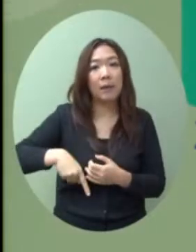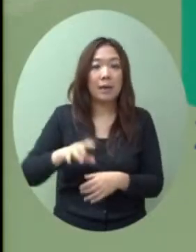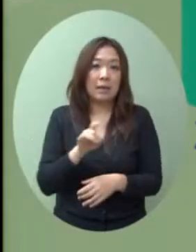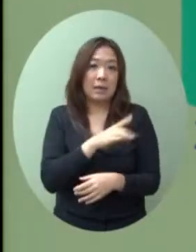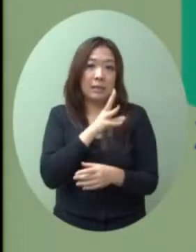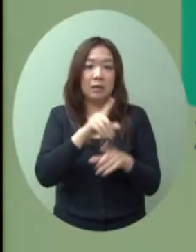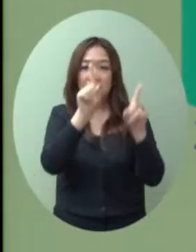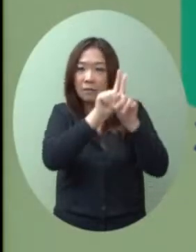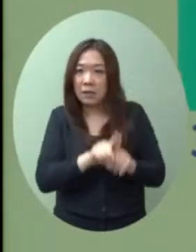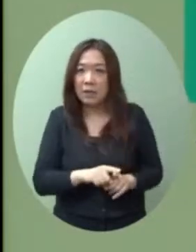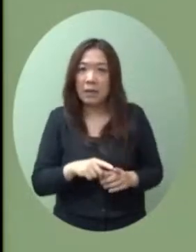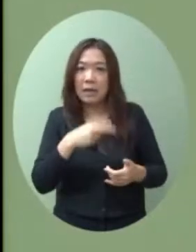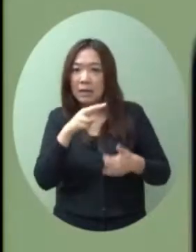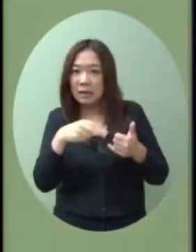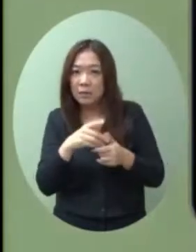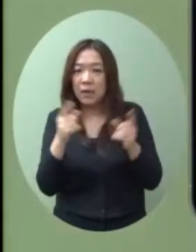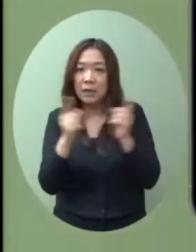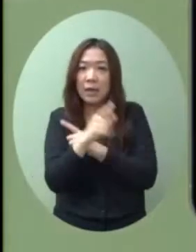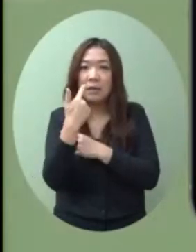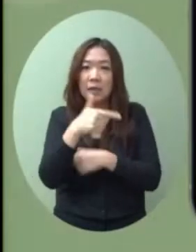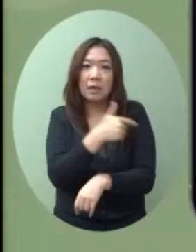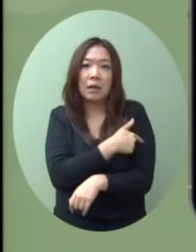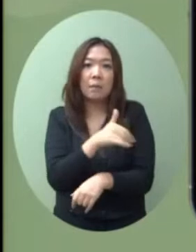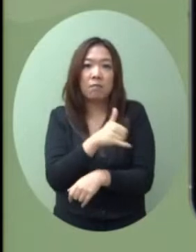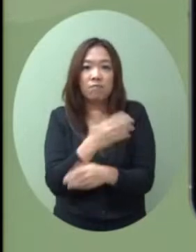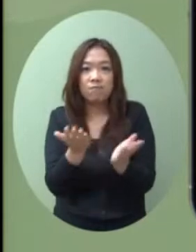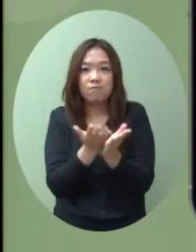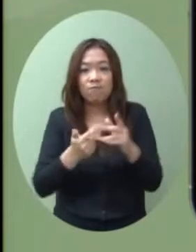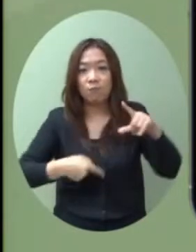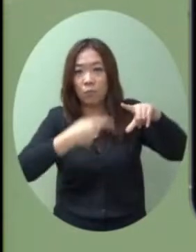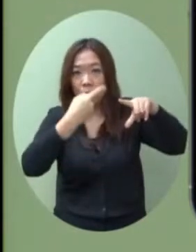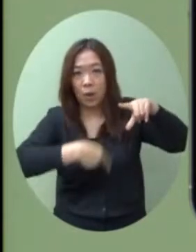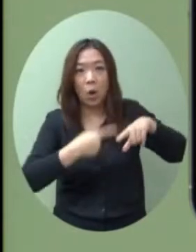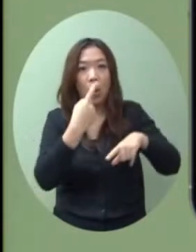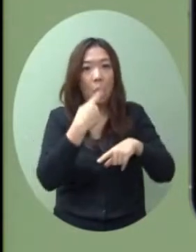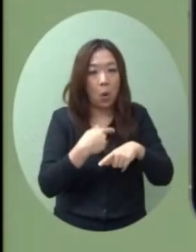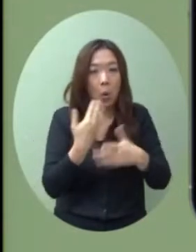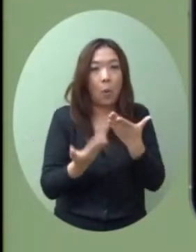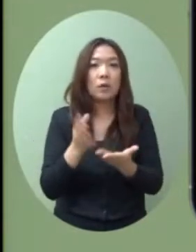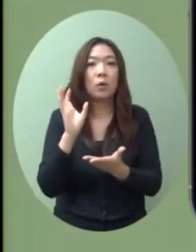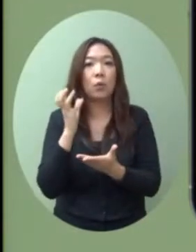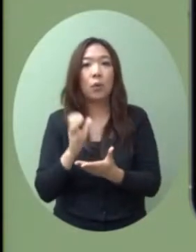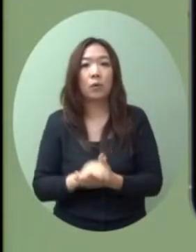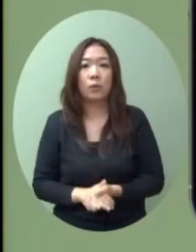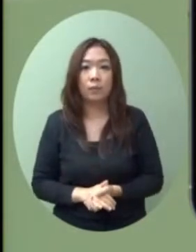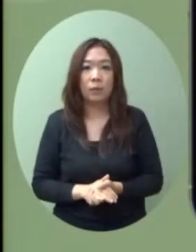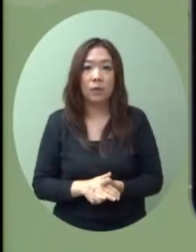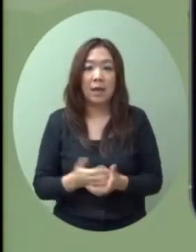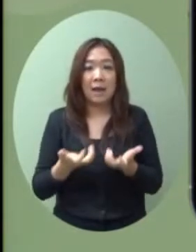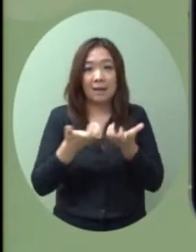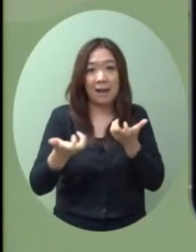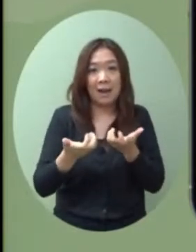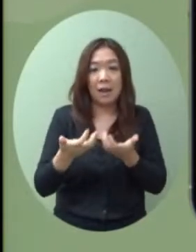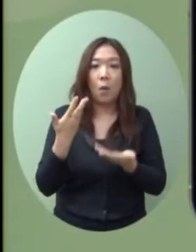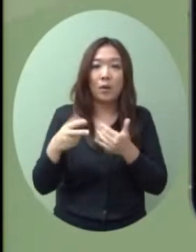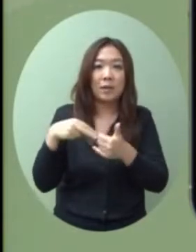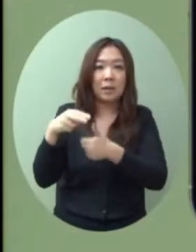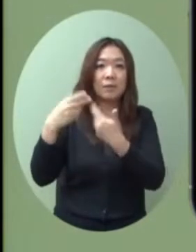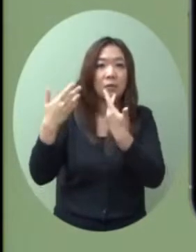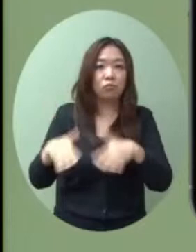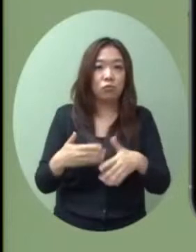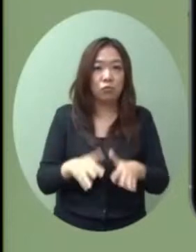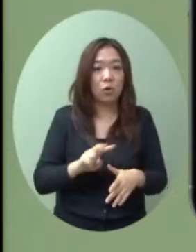Users are required to update the version of Leap Home Safe to version 3.4. The app will update